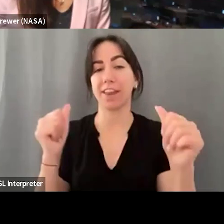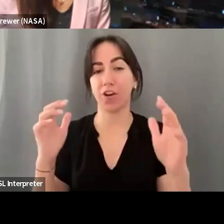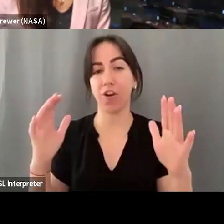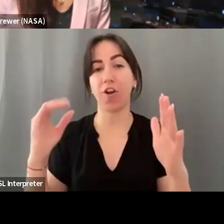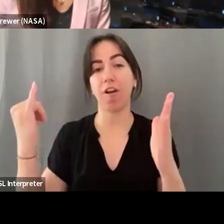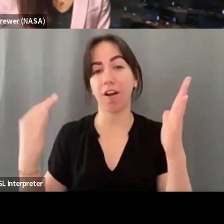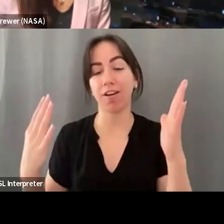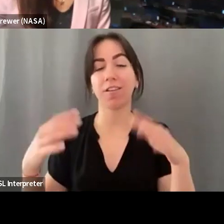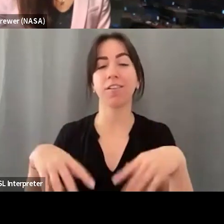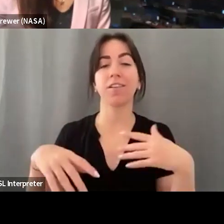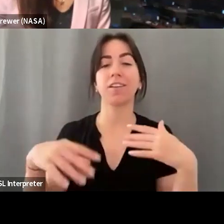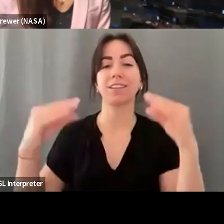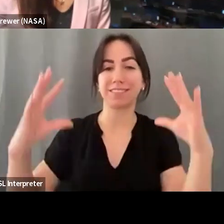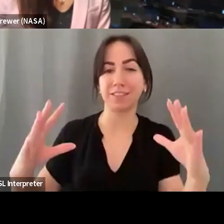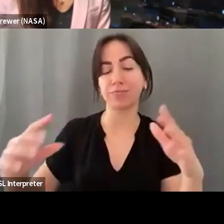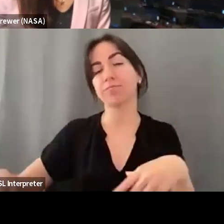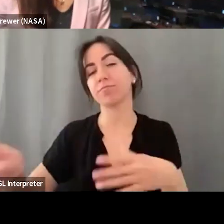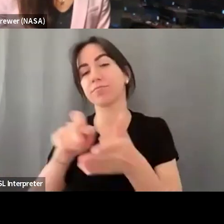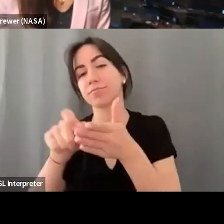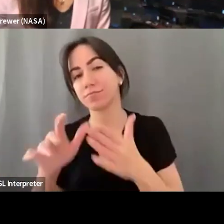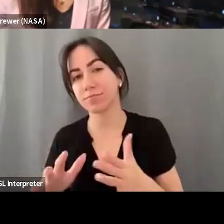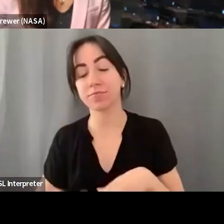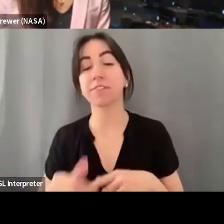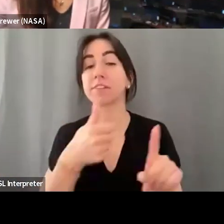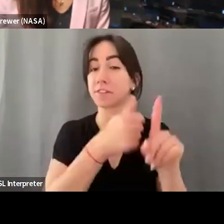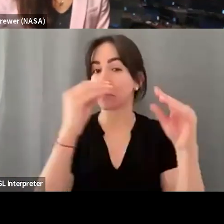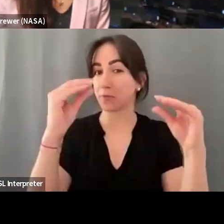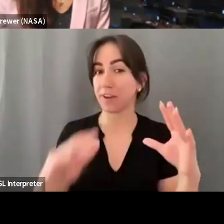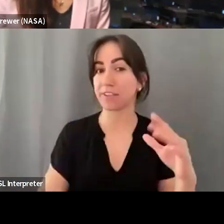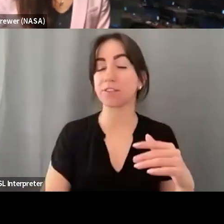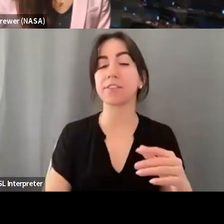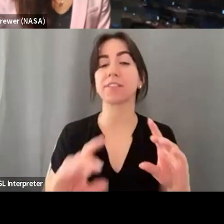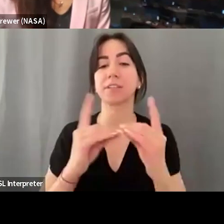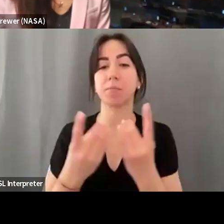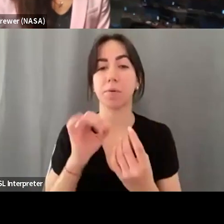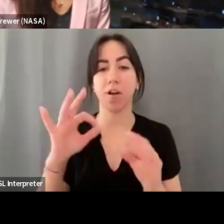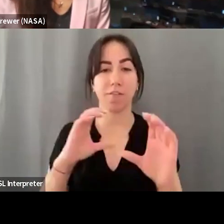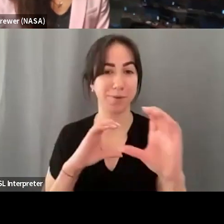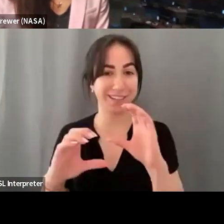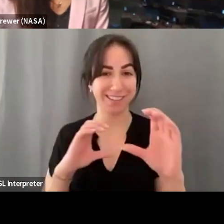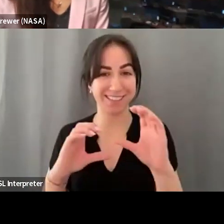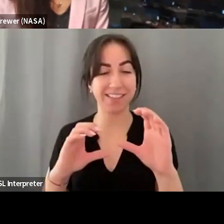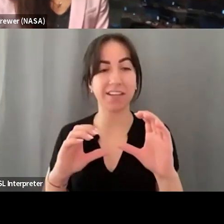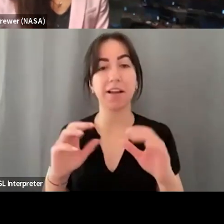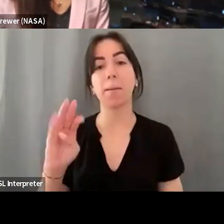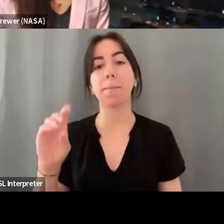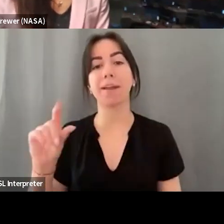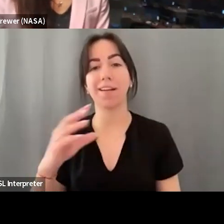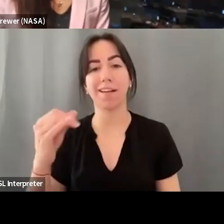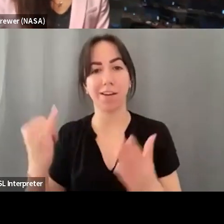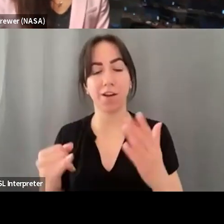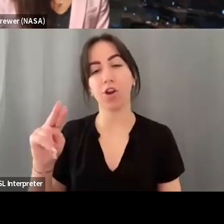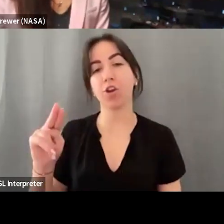educator, scholar, and writer. She is a professor in the departments of communications, media, and arts at